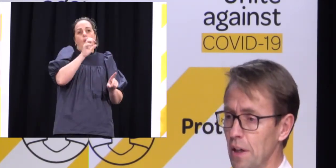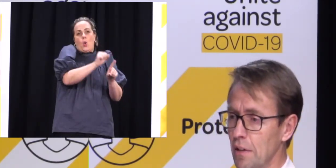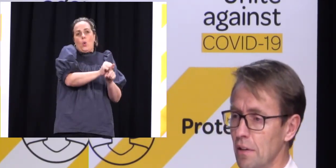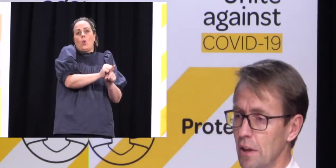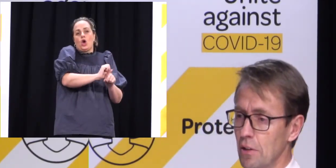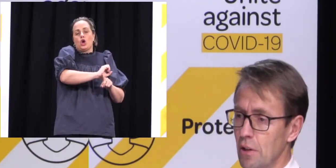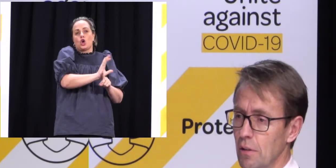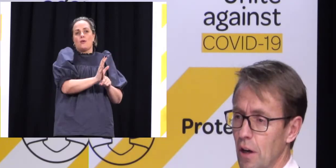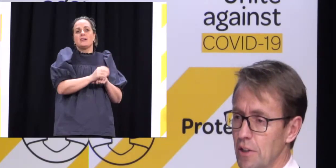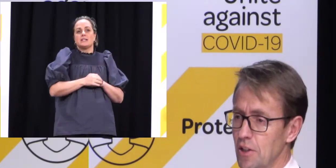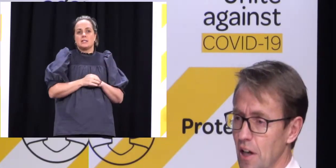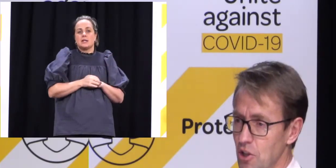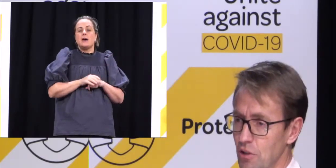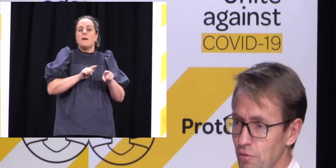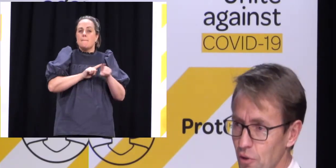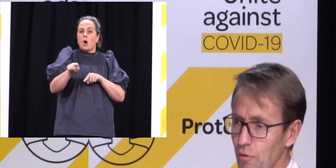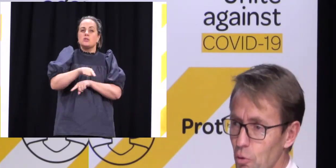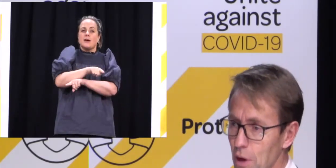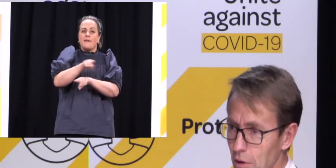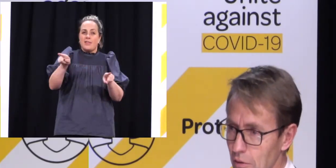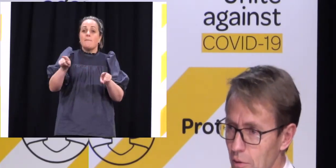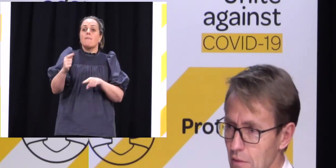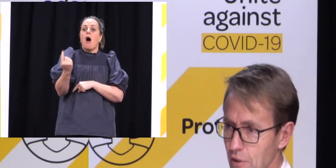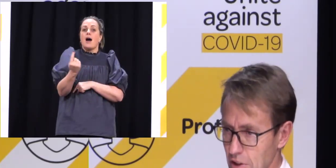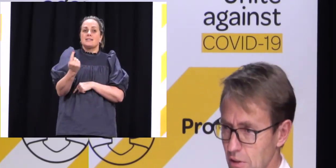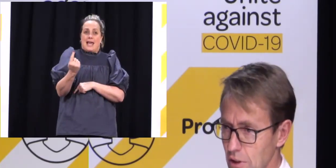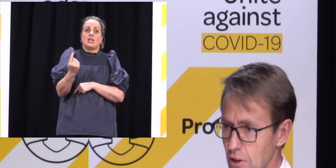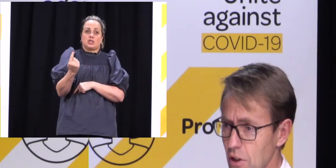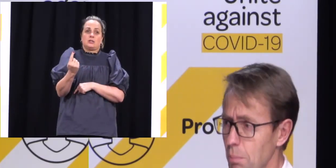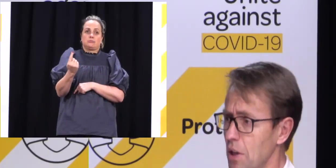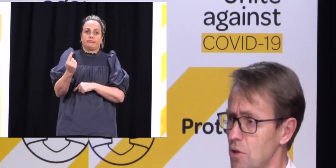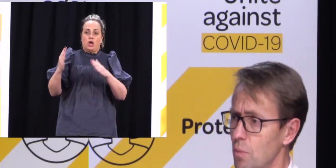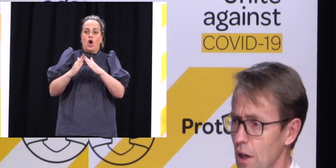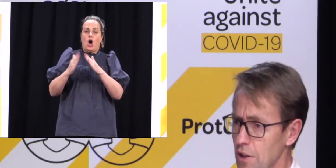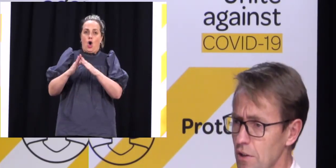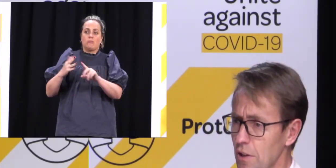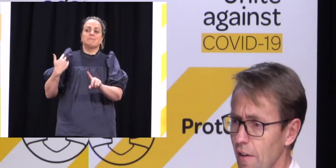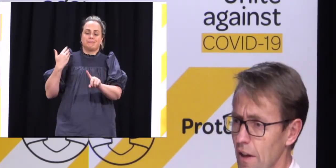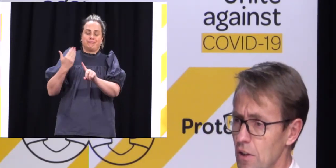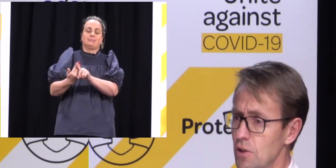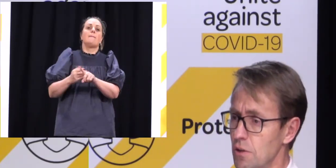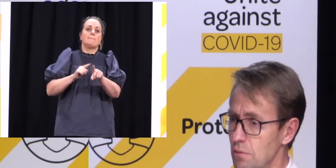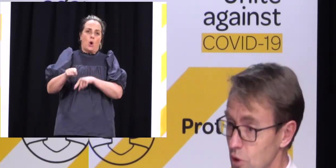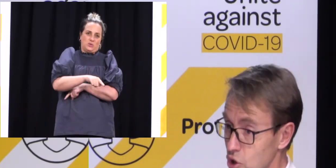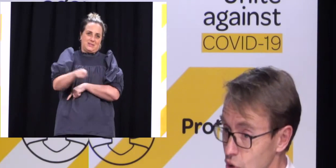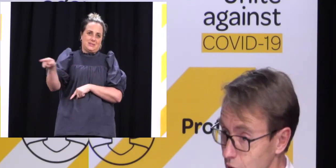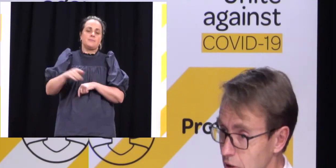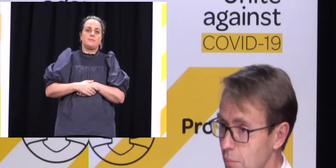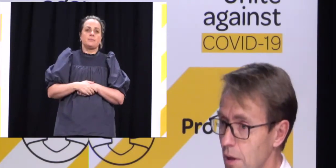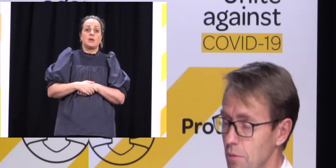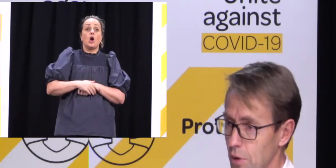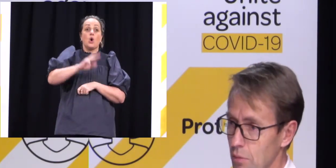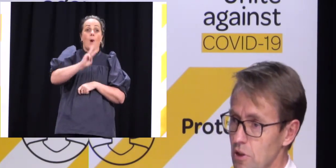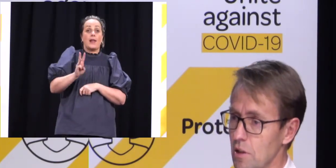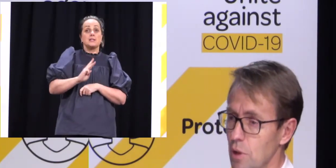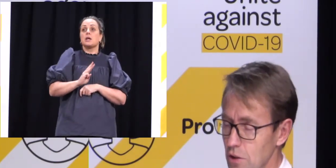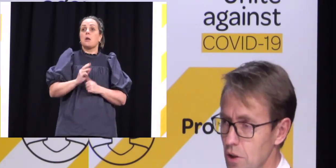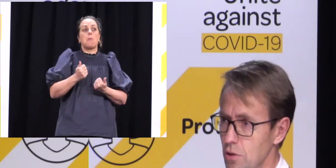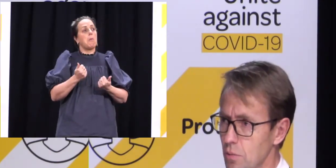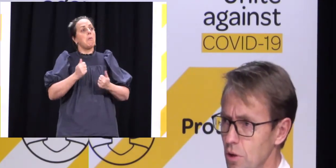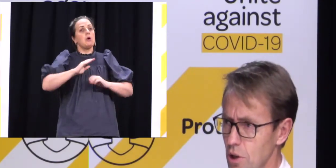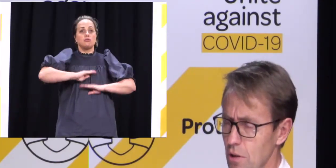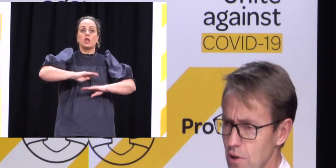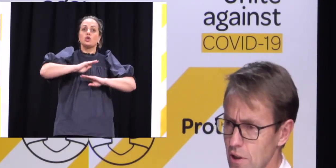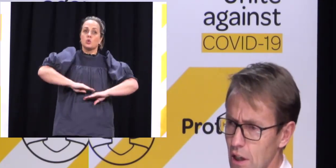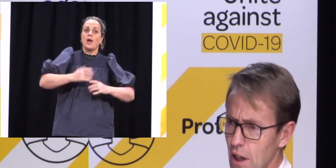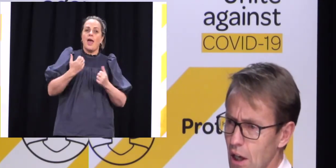had been in isolation for the full period of their infectivity. So the picture in Wellington is reassuring at the moment, but obviously we continue